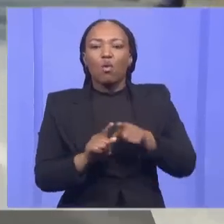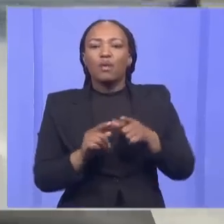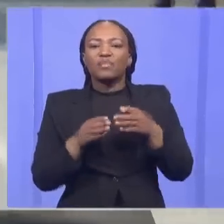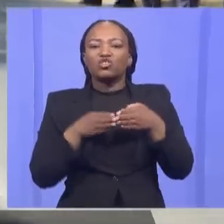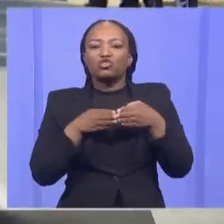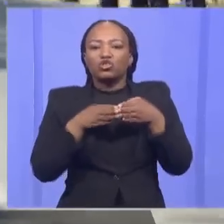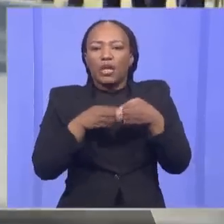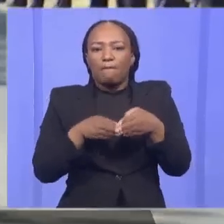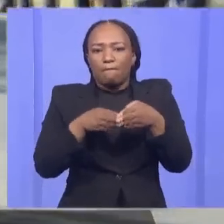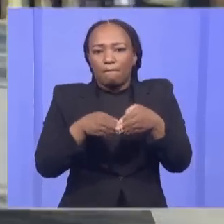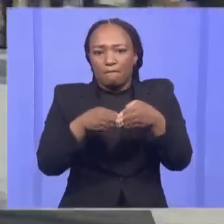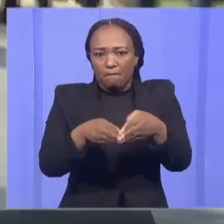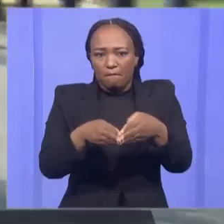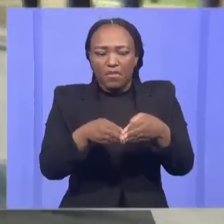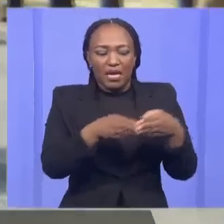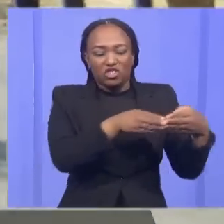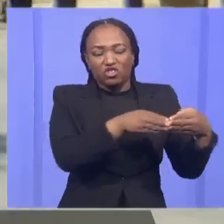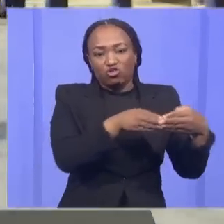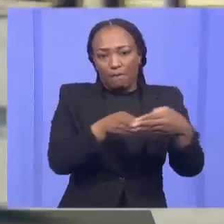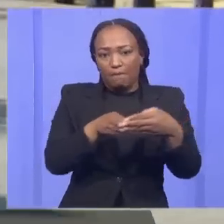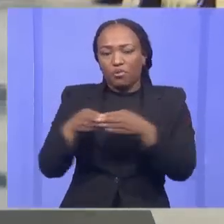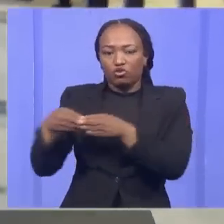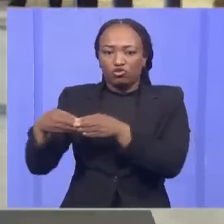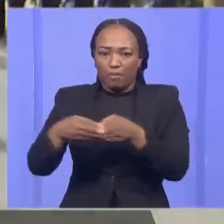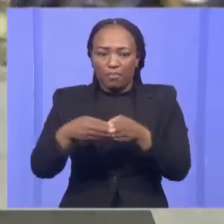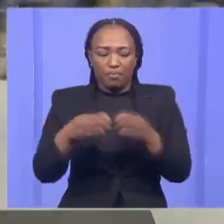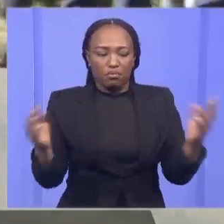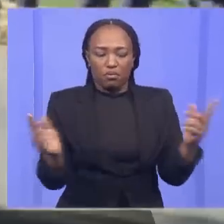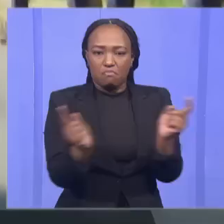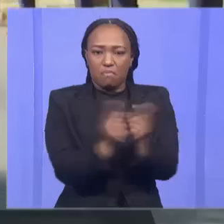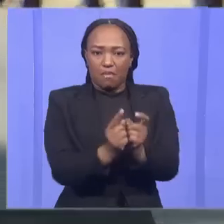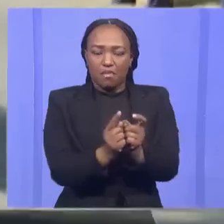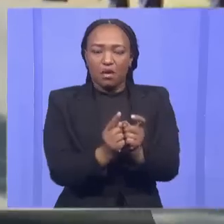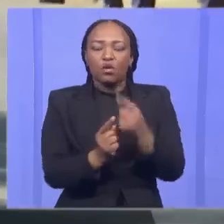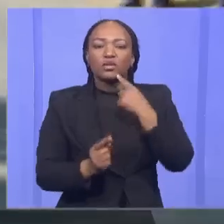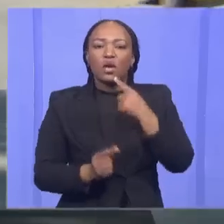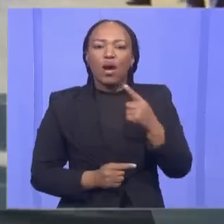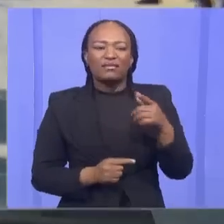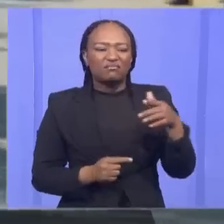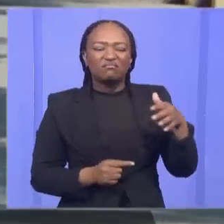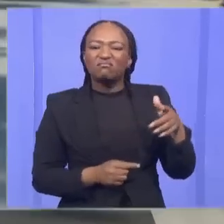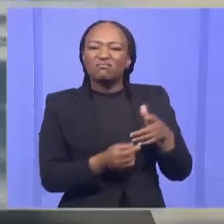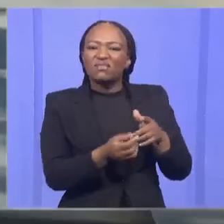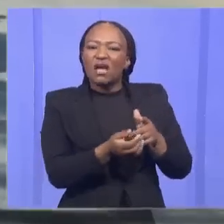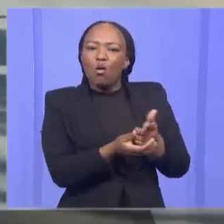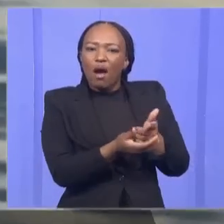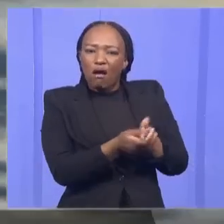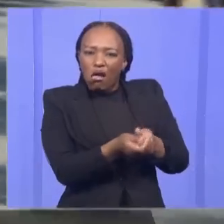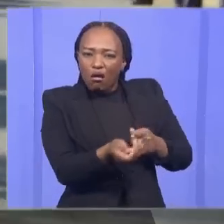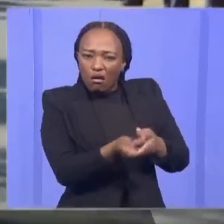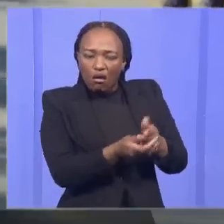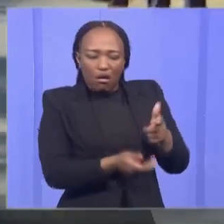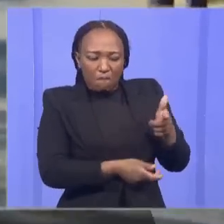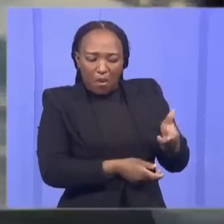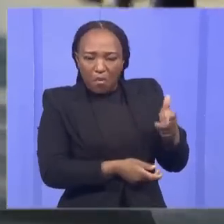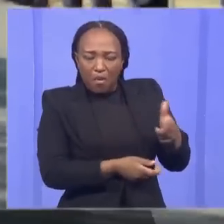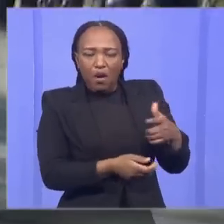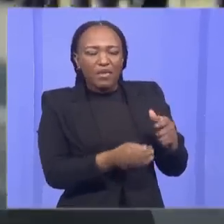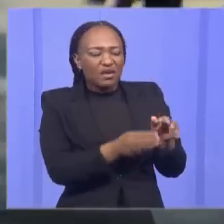empty the guns to symbolize that they are coming in peace. It developed in the 17th